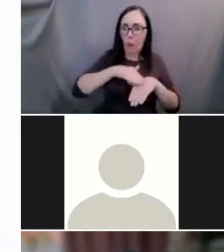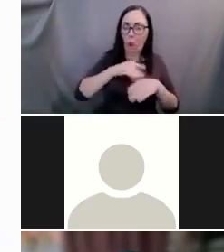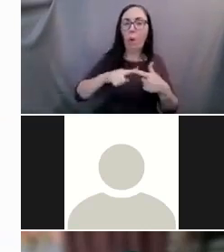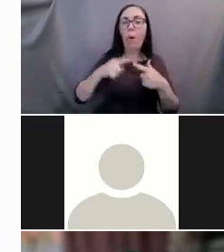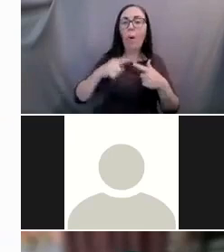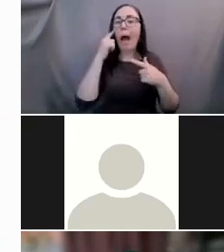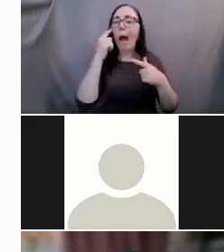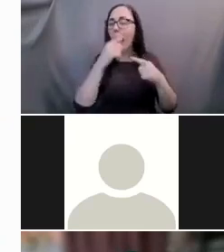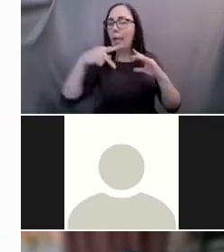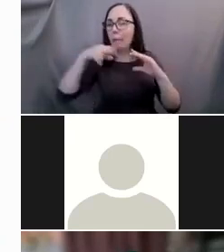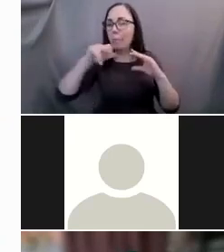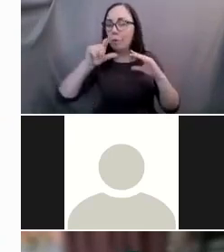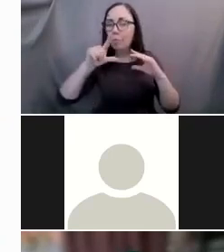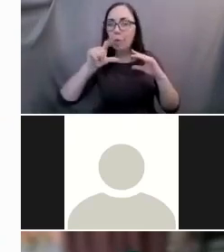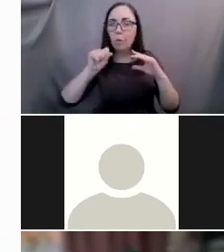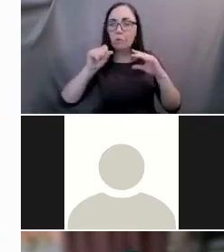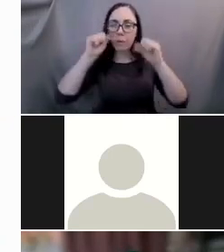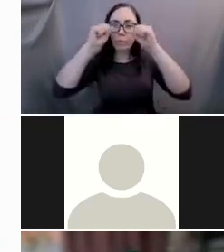and so on.